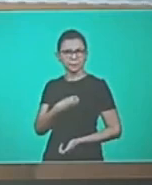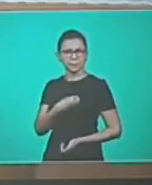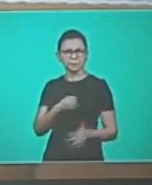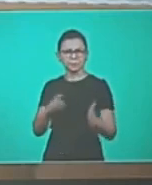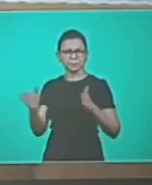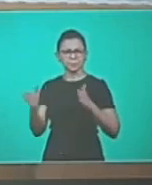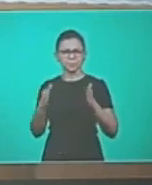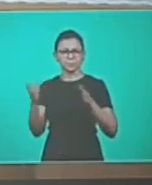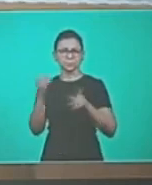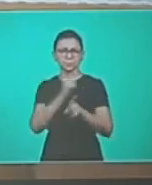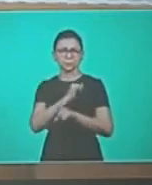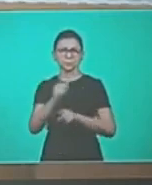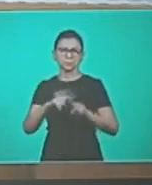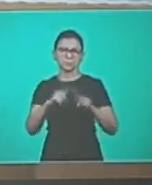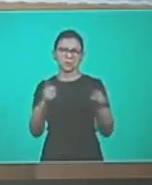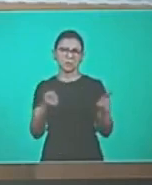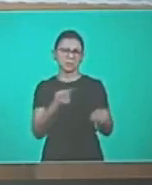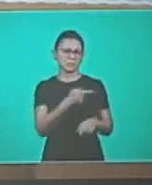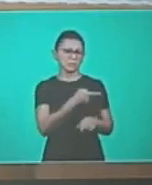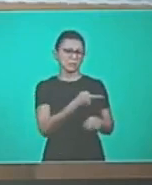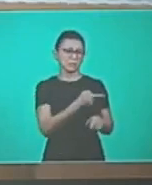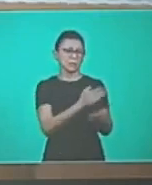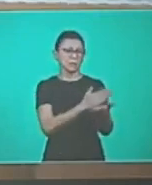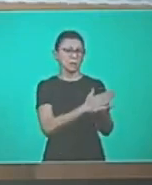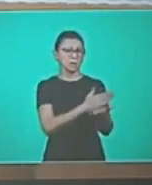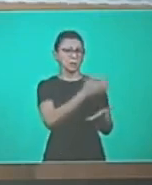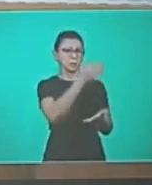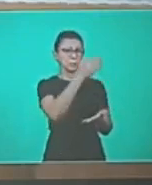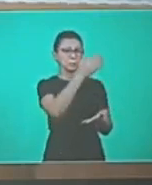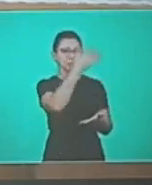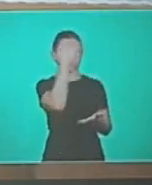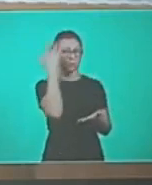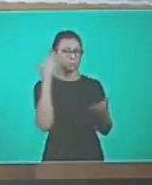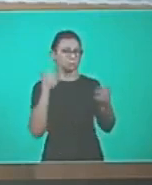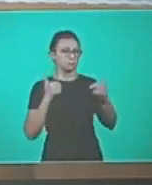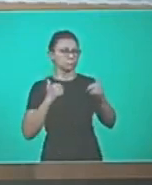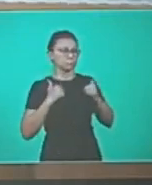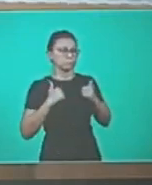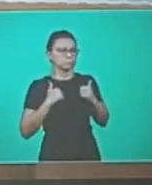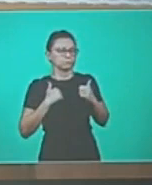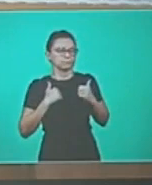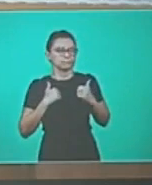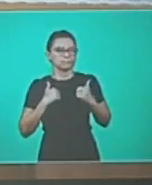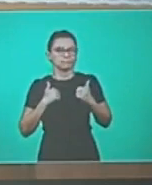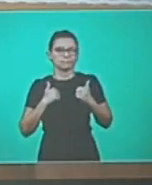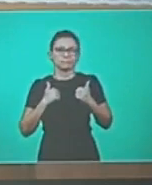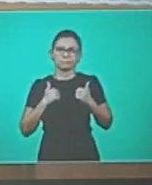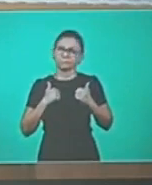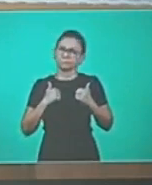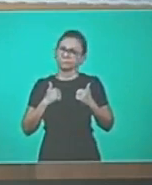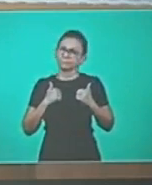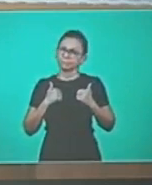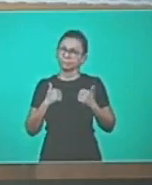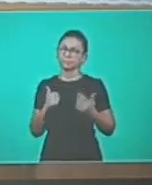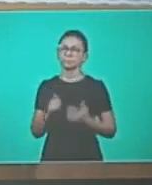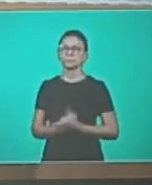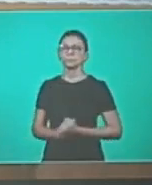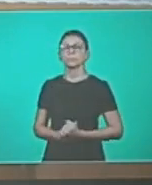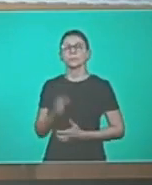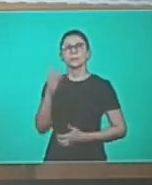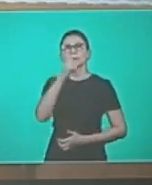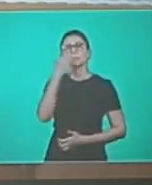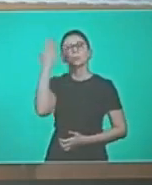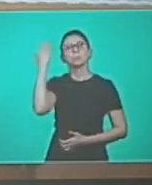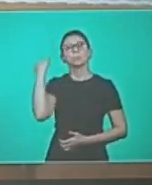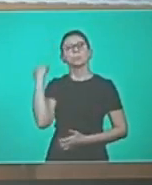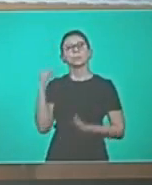even though the ones that doesn't look worthy, they are being invited. According to the parable, studying